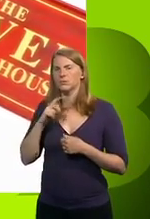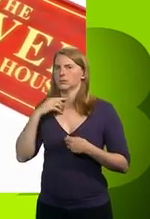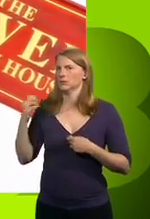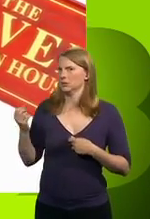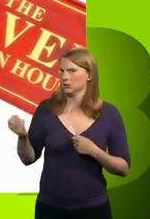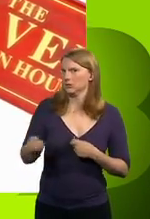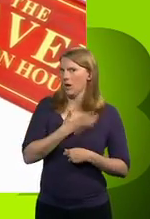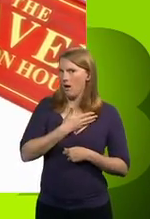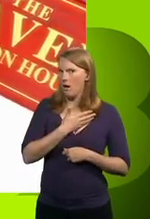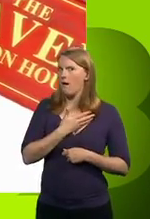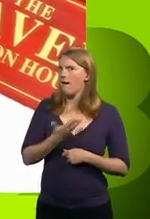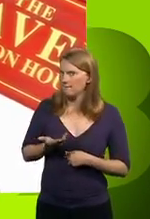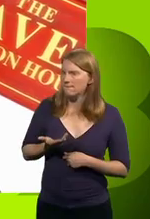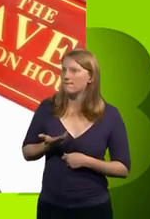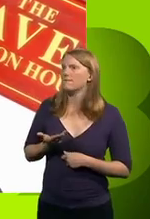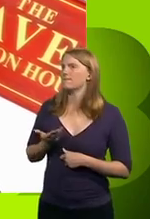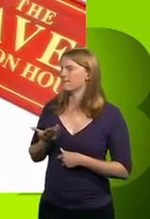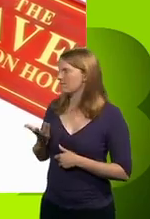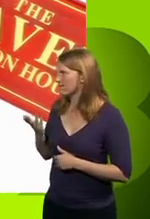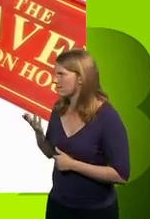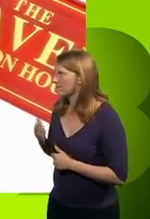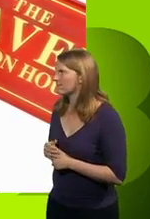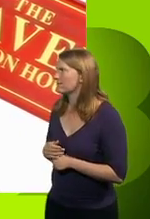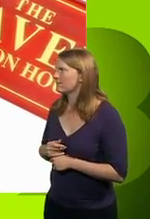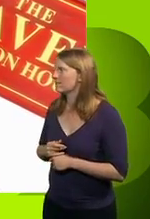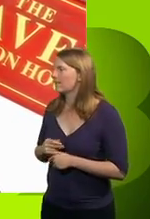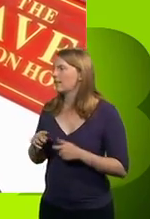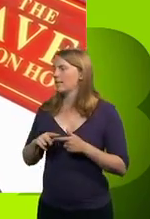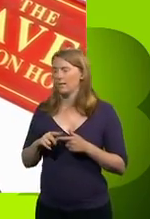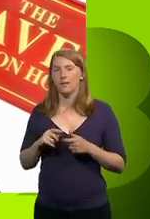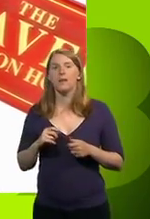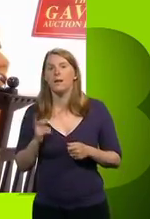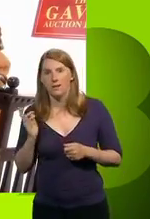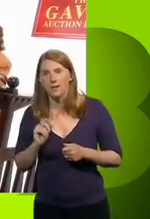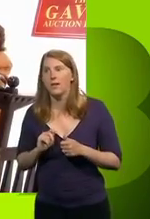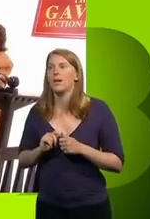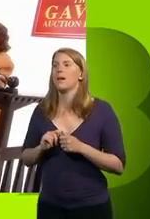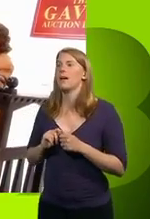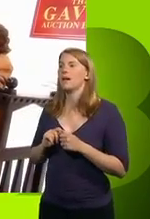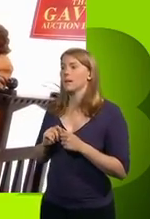It says here it's a multi-purpose piece of knitwear. Can be used as a scarf.